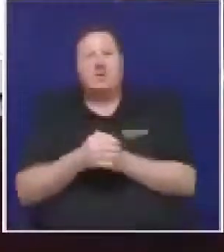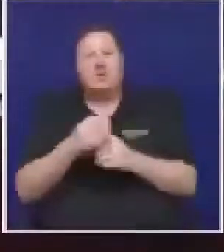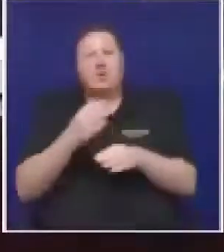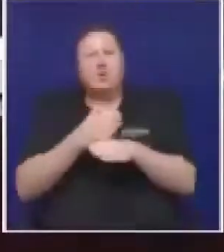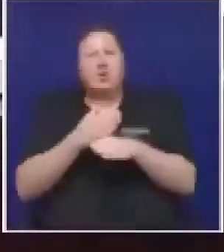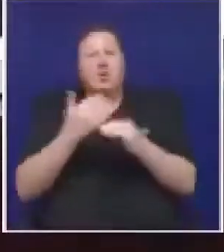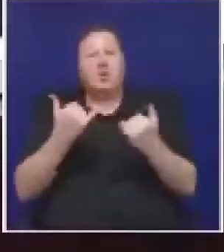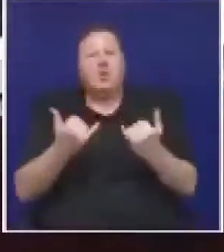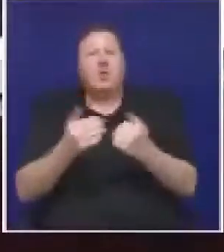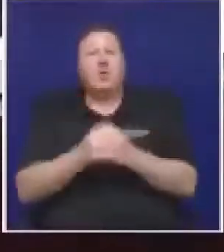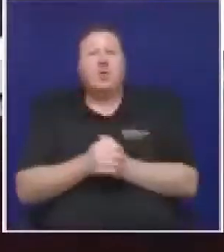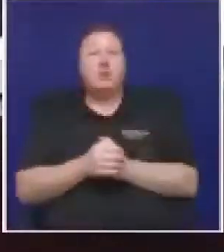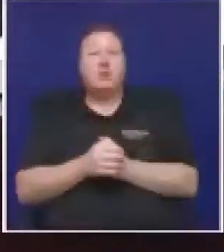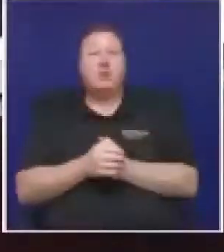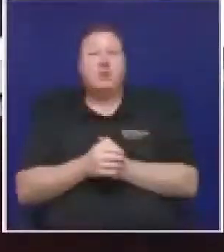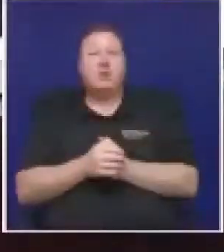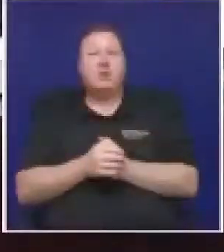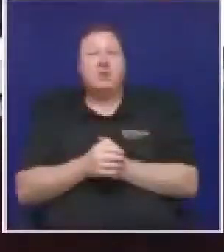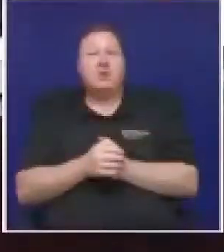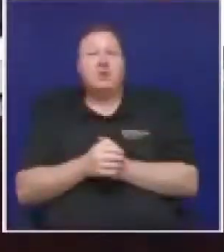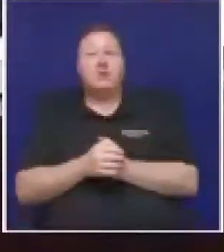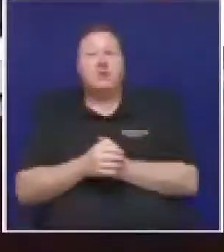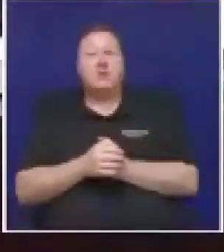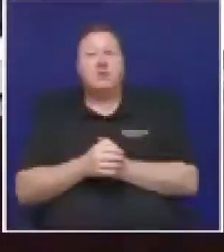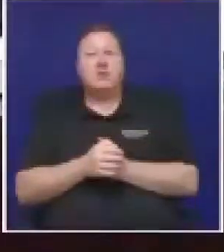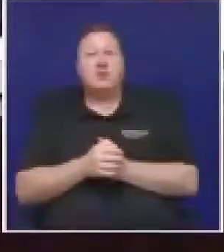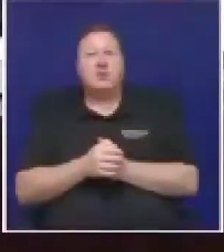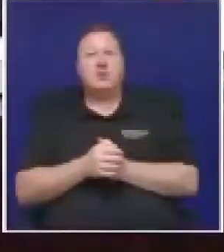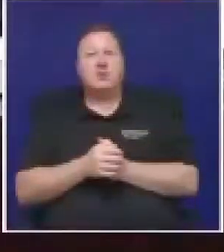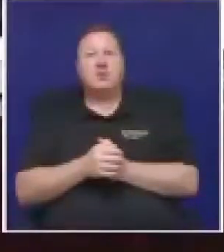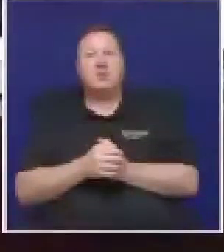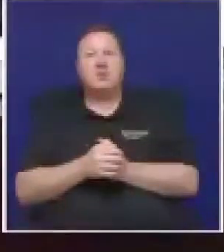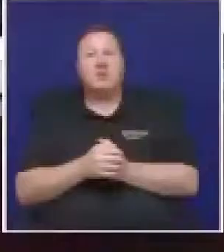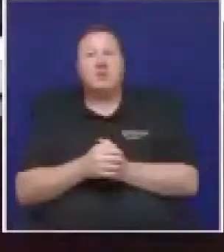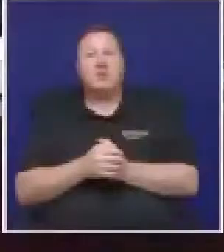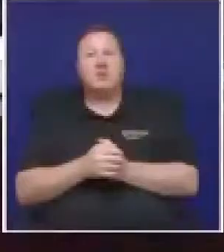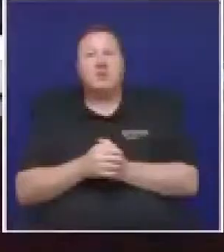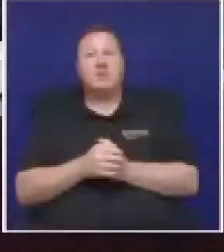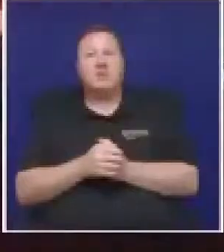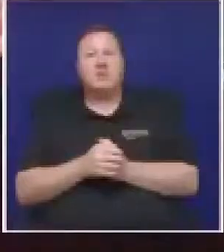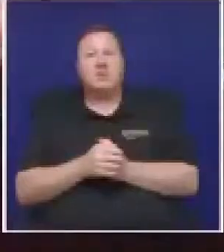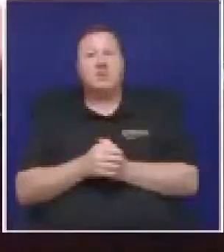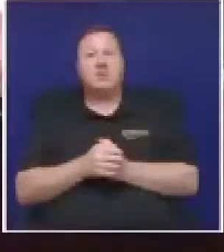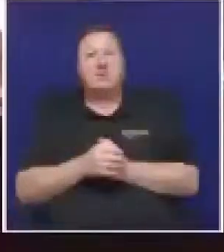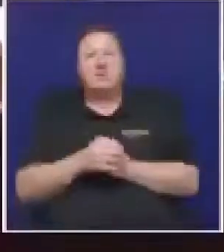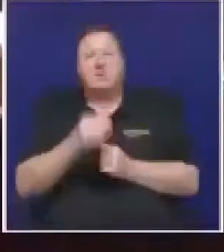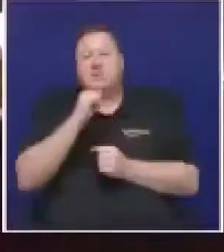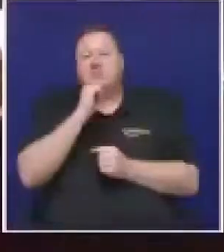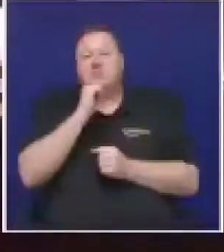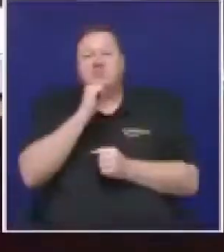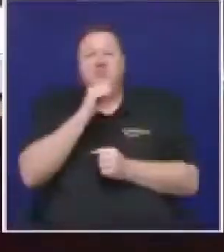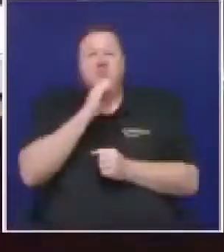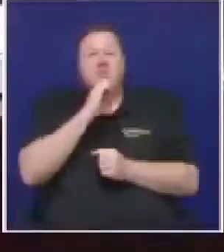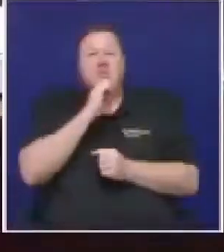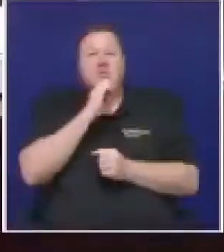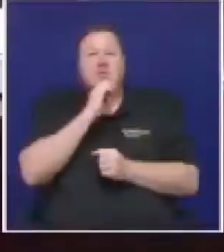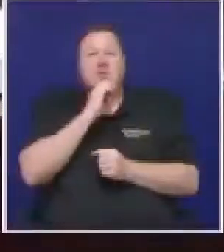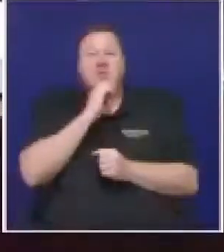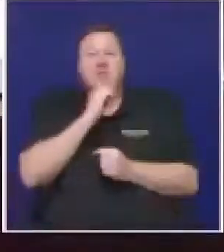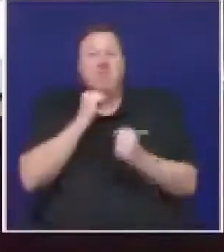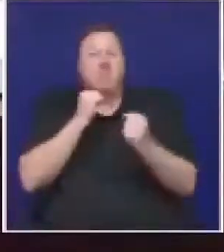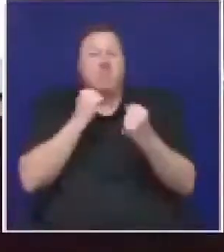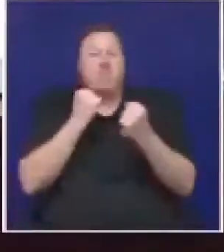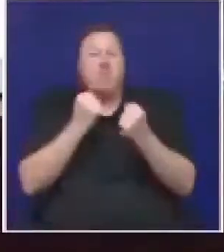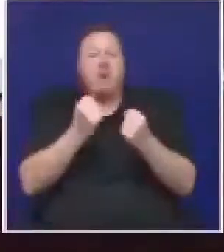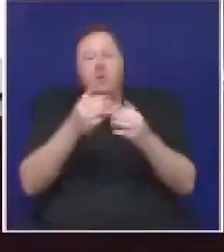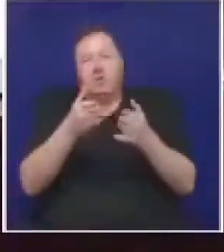It's something that was outstanding. So as a result, we don't have enough manpower there in the